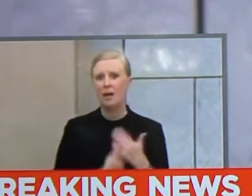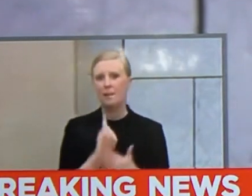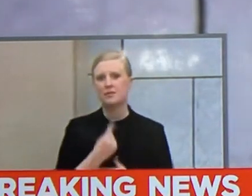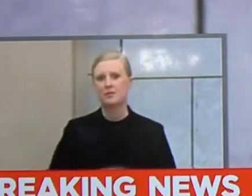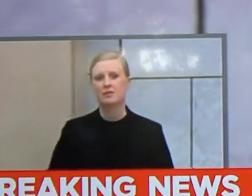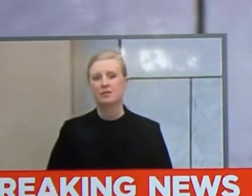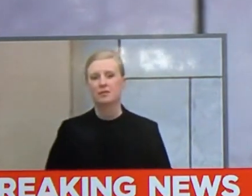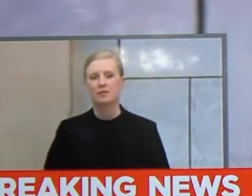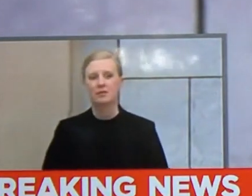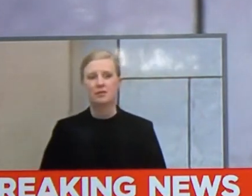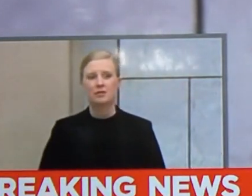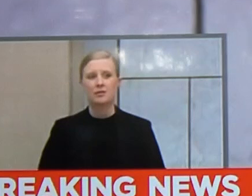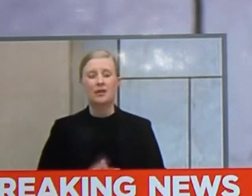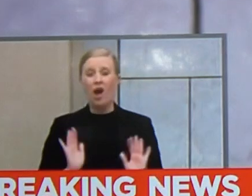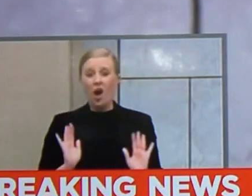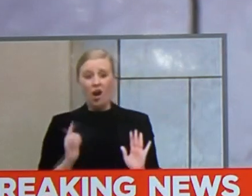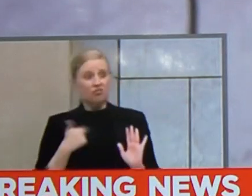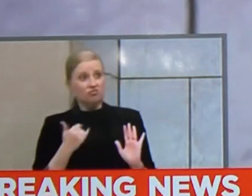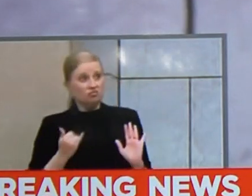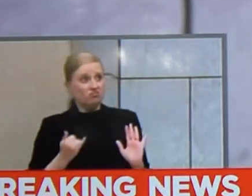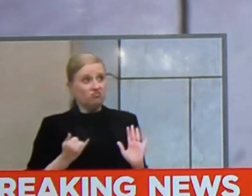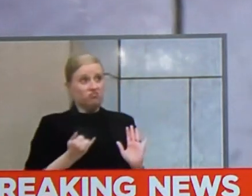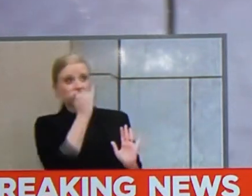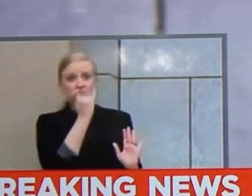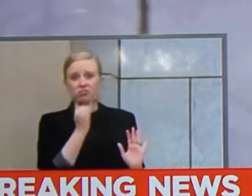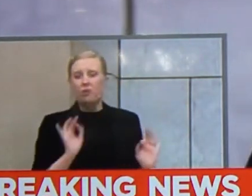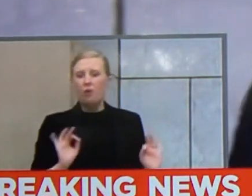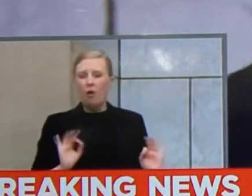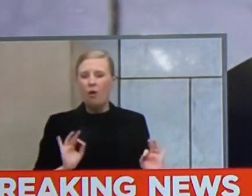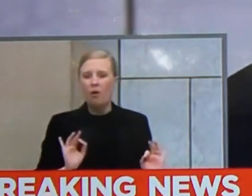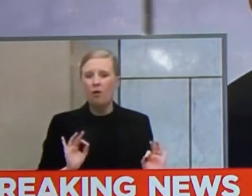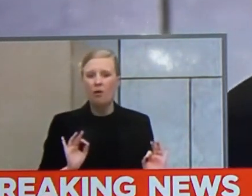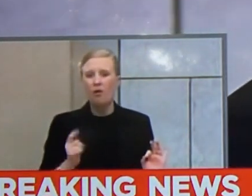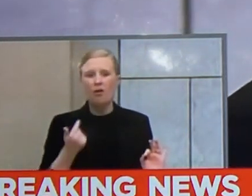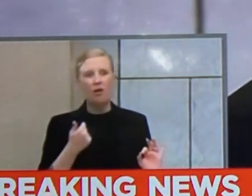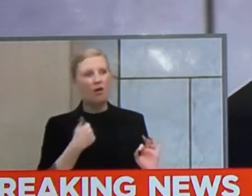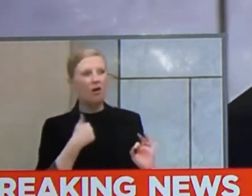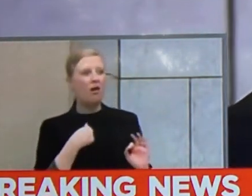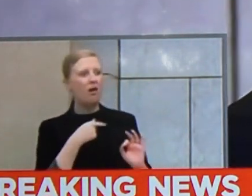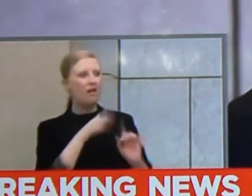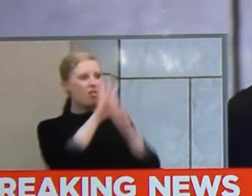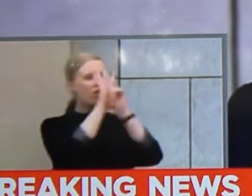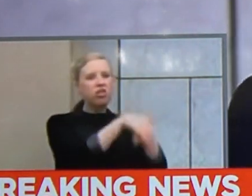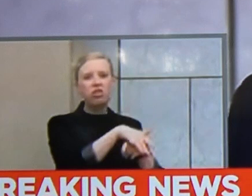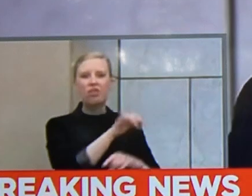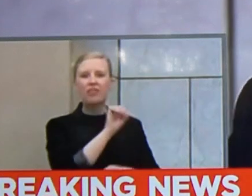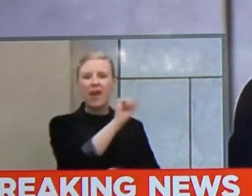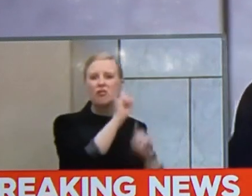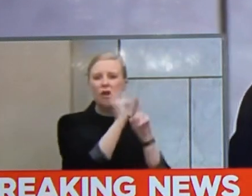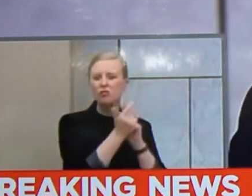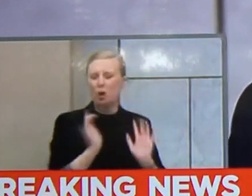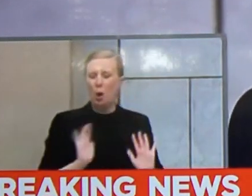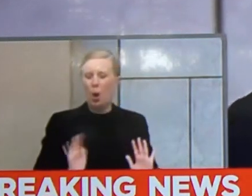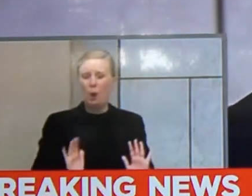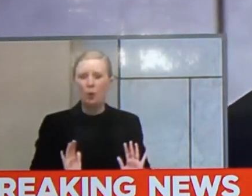and facilities. Now, I'm not making any criticisms of anyone. I'm not making any cultural references or anything like that. I mean, there